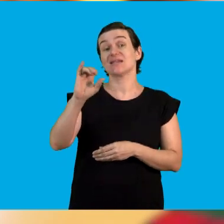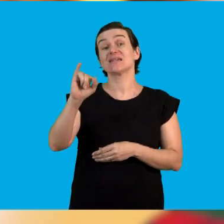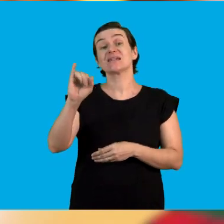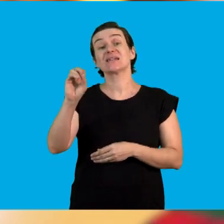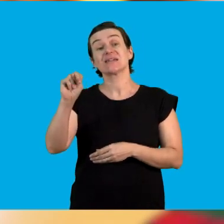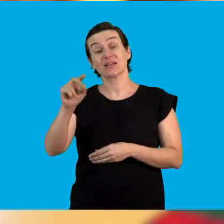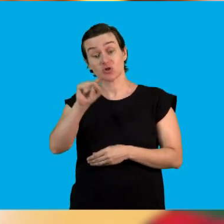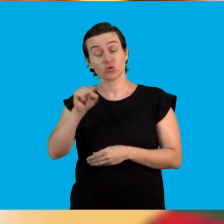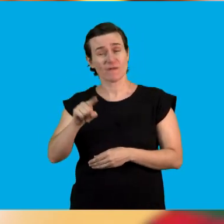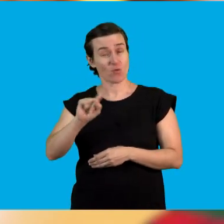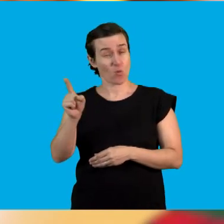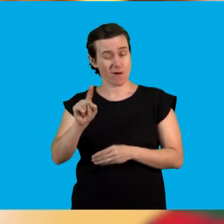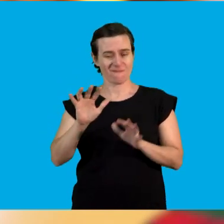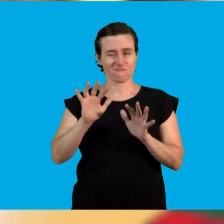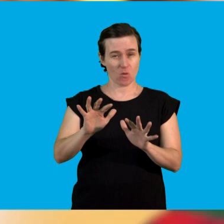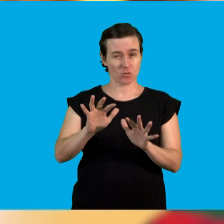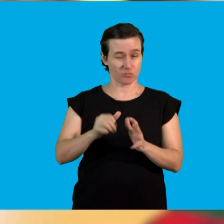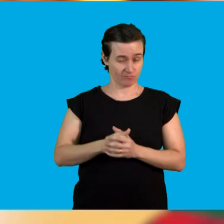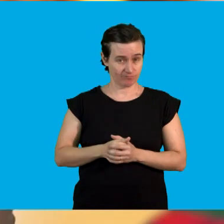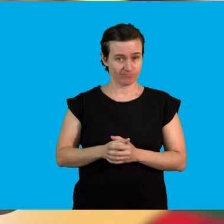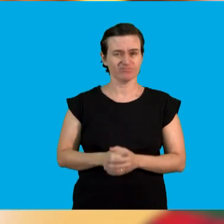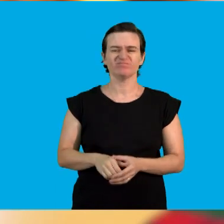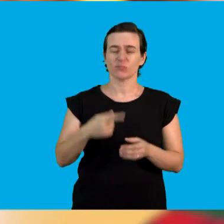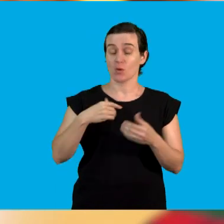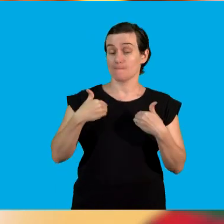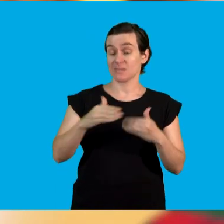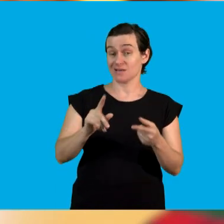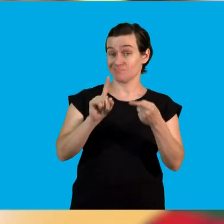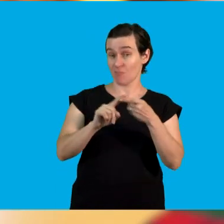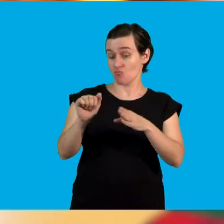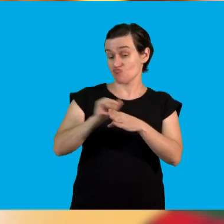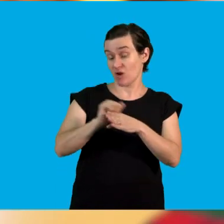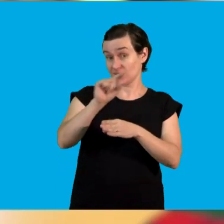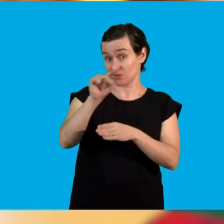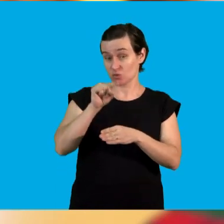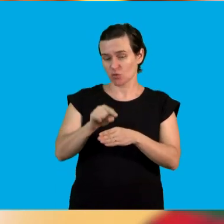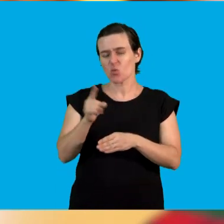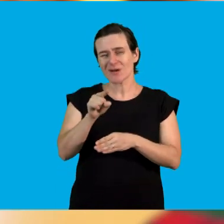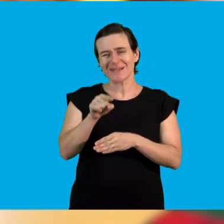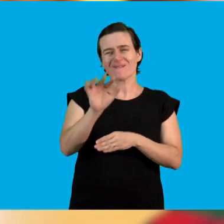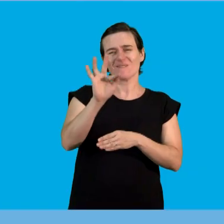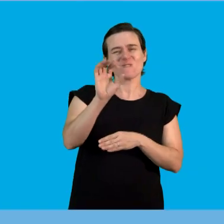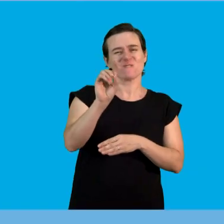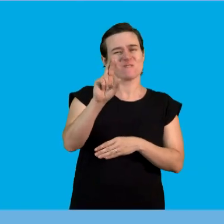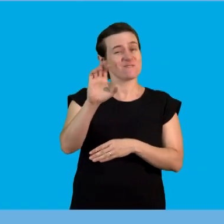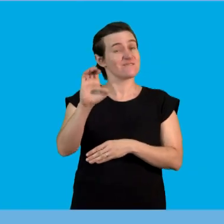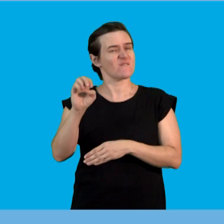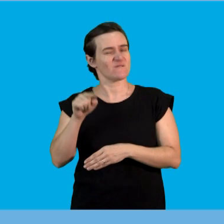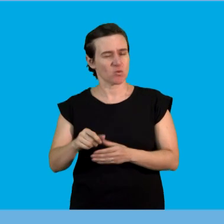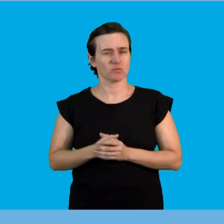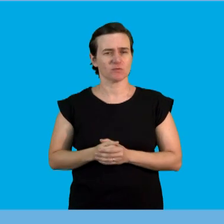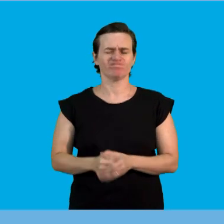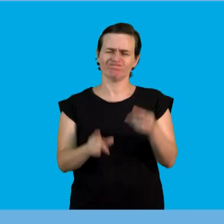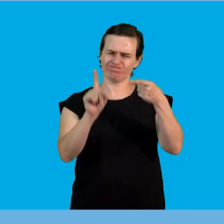concept of force. So starting with our practice questions, and remember they are based on the concept of force. The first